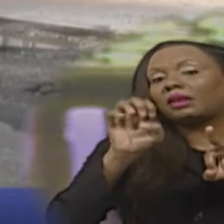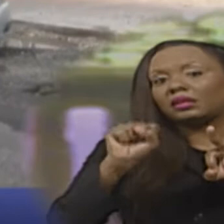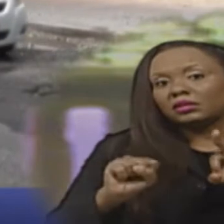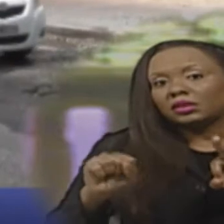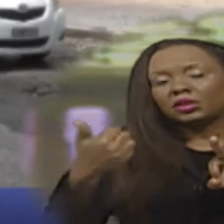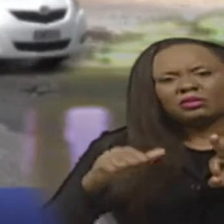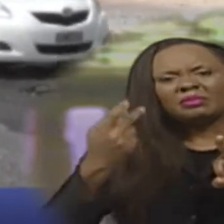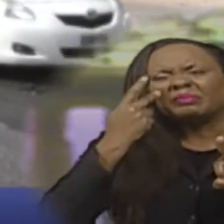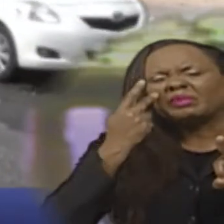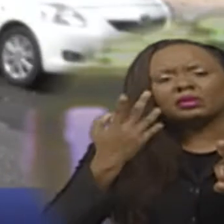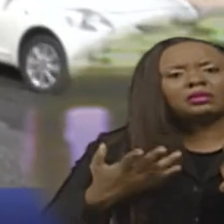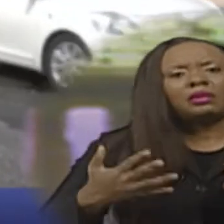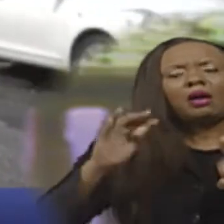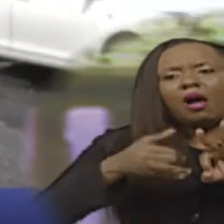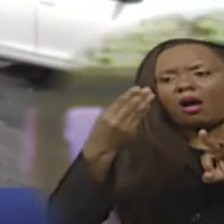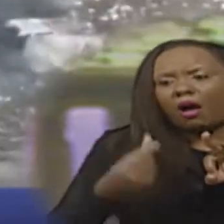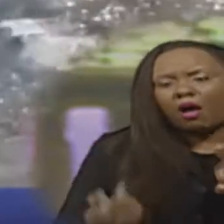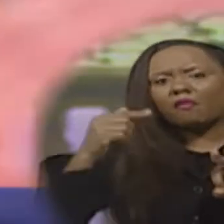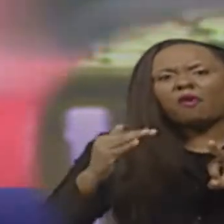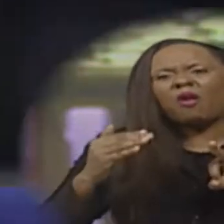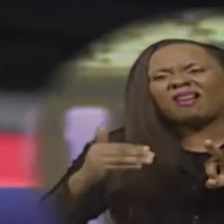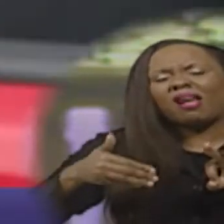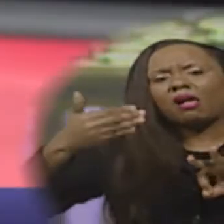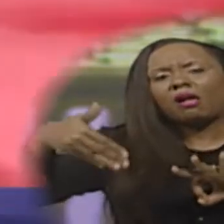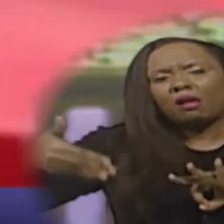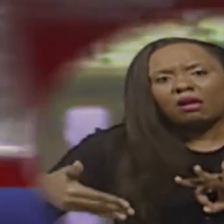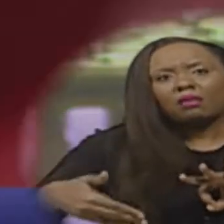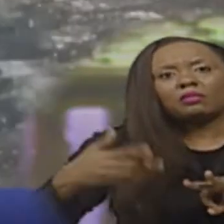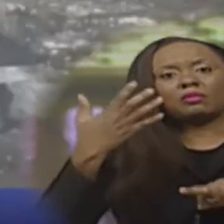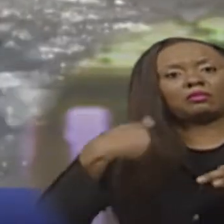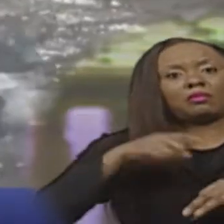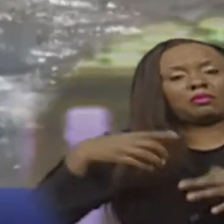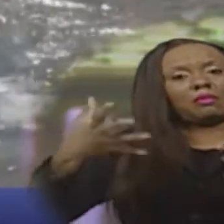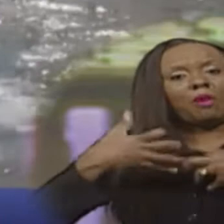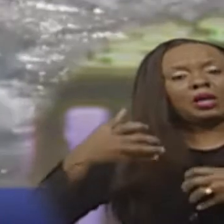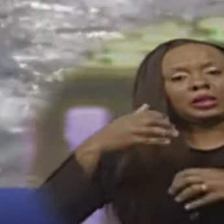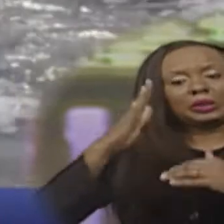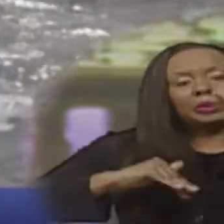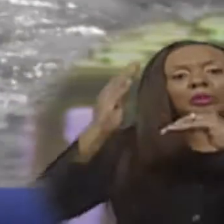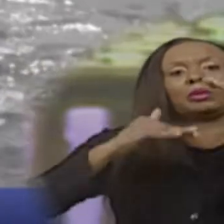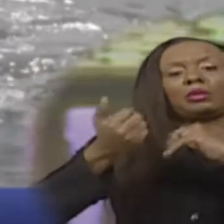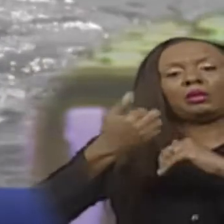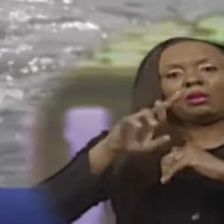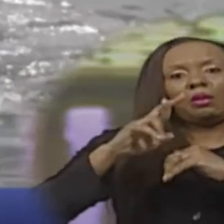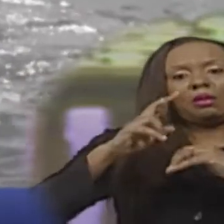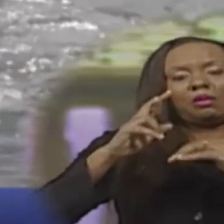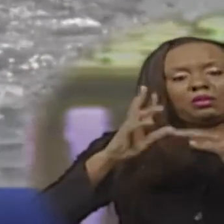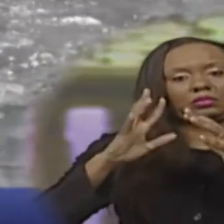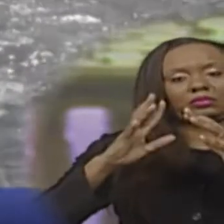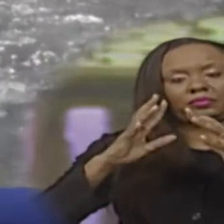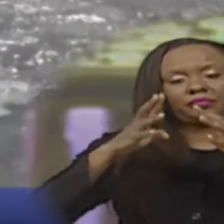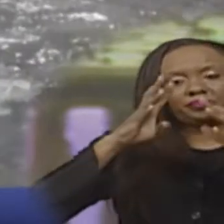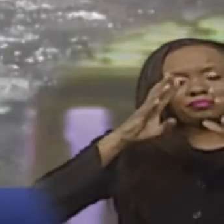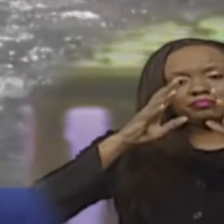were really in our medium-term plans. Chiefly what we're looking at doing is creating or constructing some deep injection